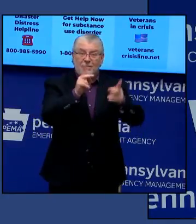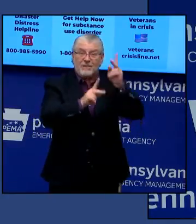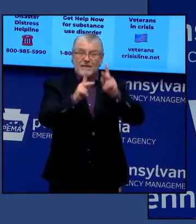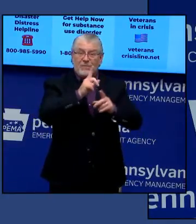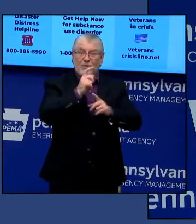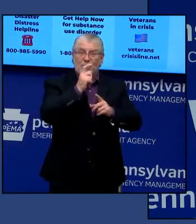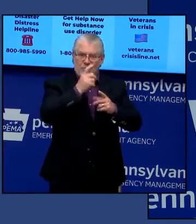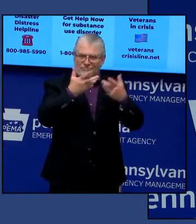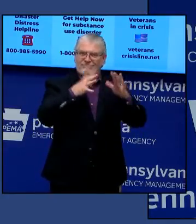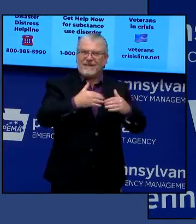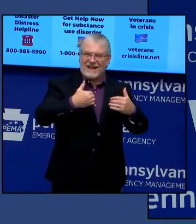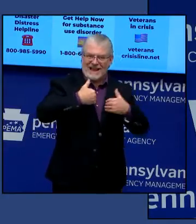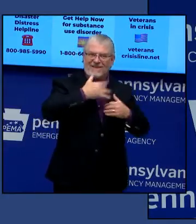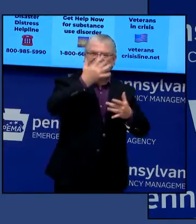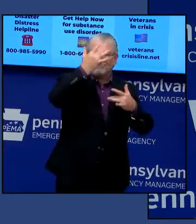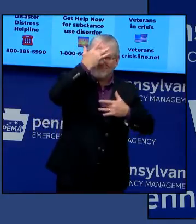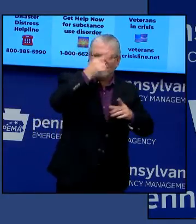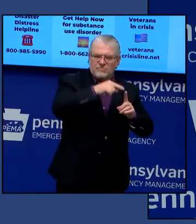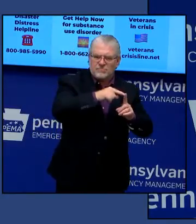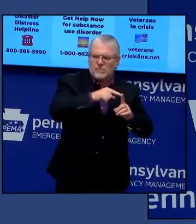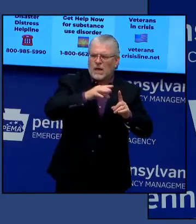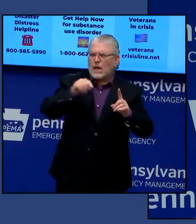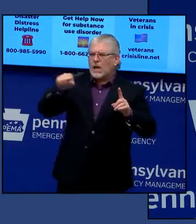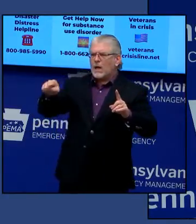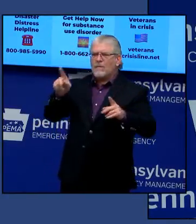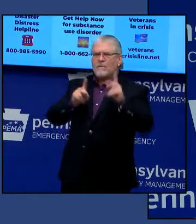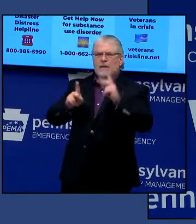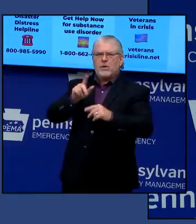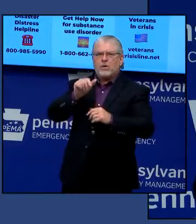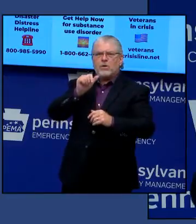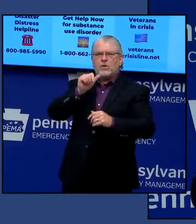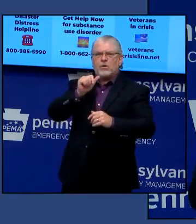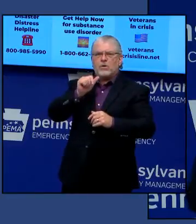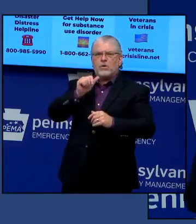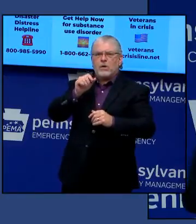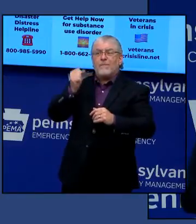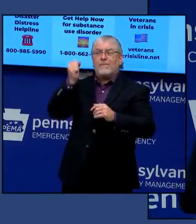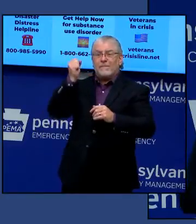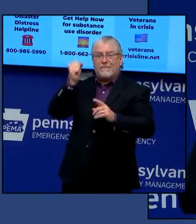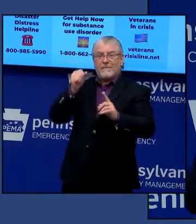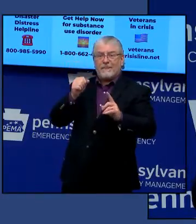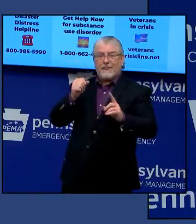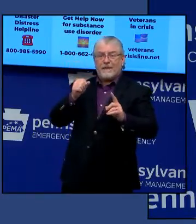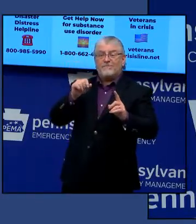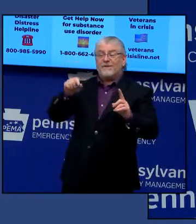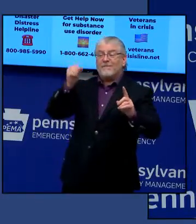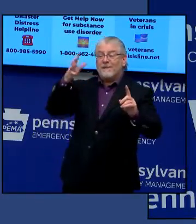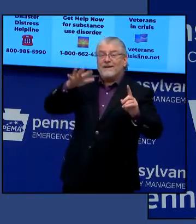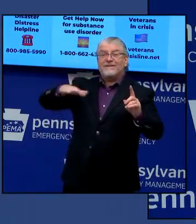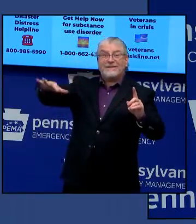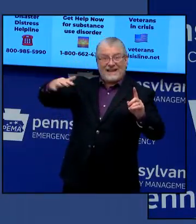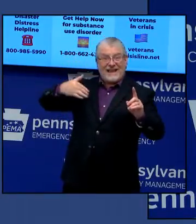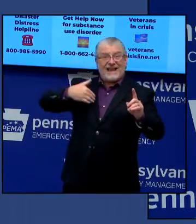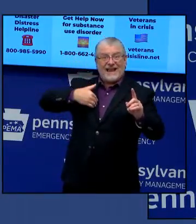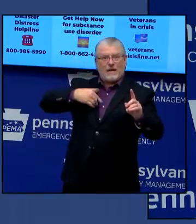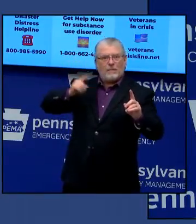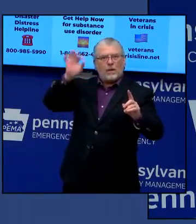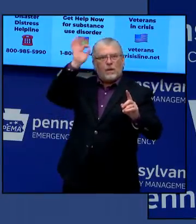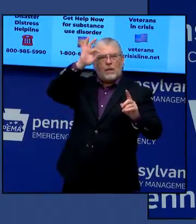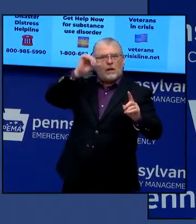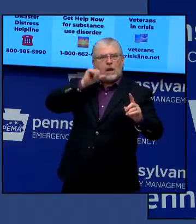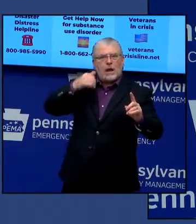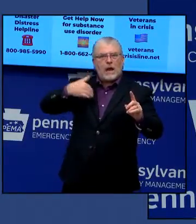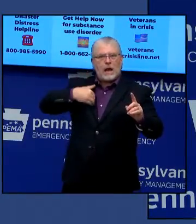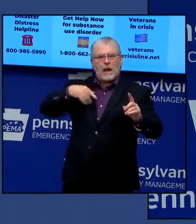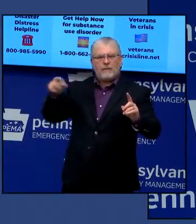less deadly than originally thought. What is your opinion about this? Well, I think that's correct. Now, I know there's a study using antibody testing in New